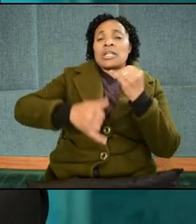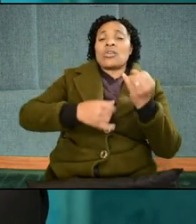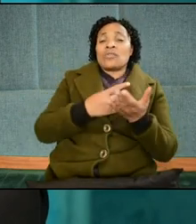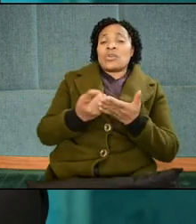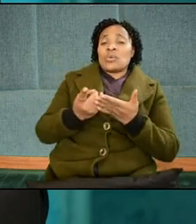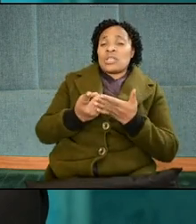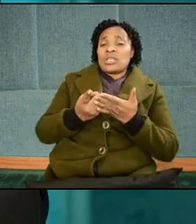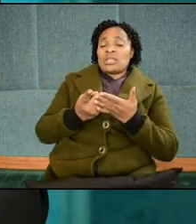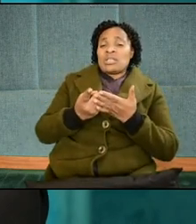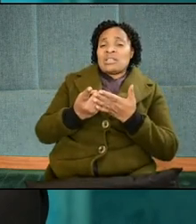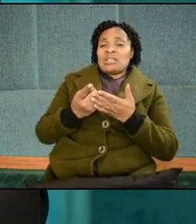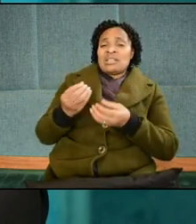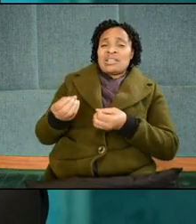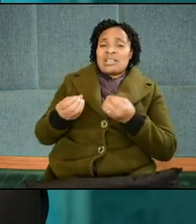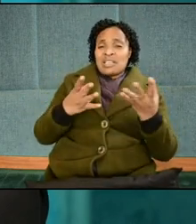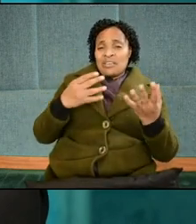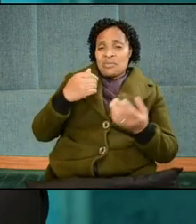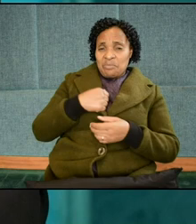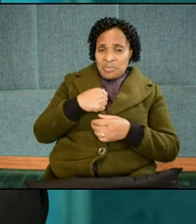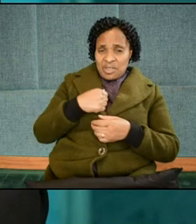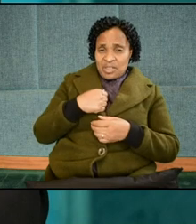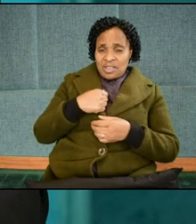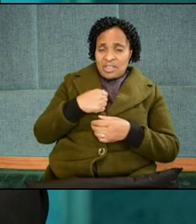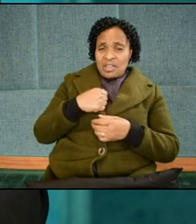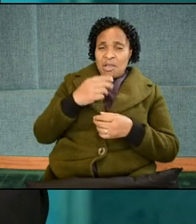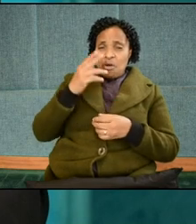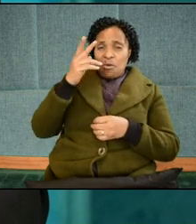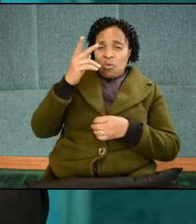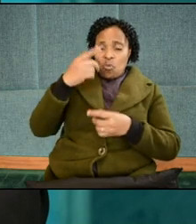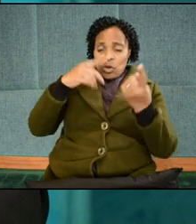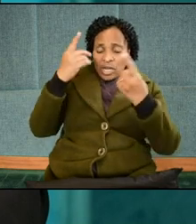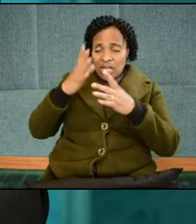week, he gave me Patriarchs and Prophets,